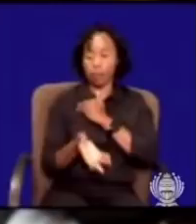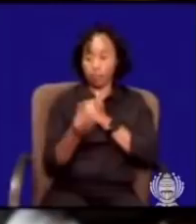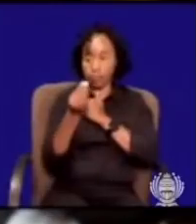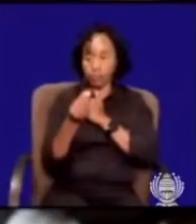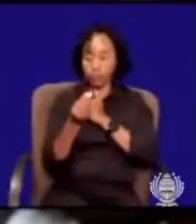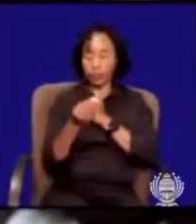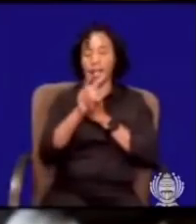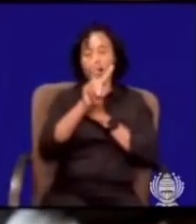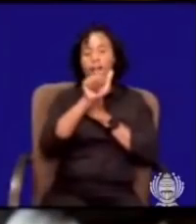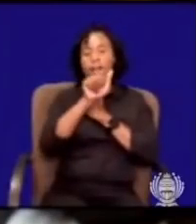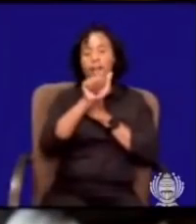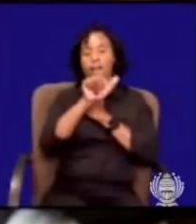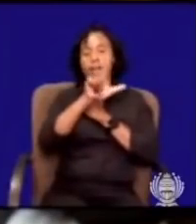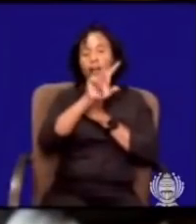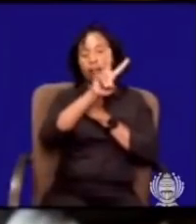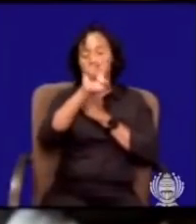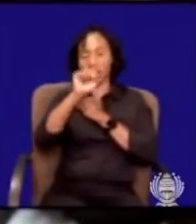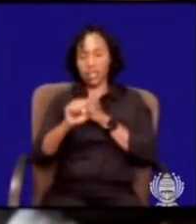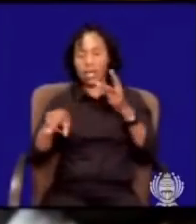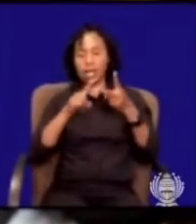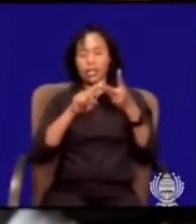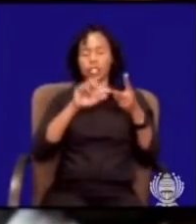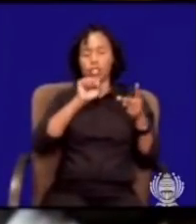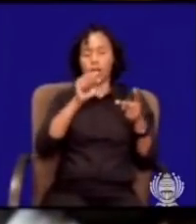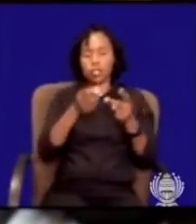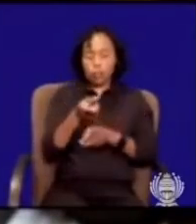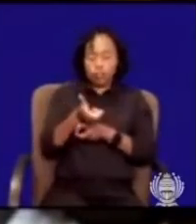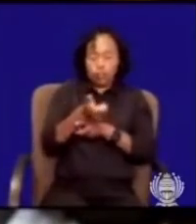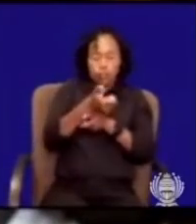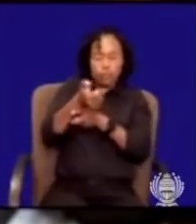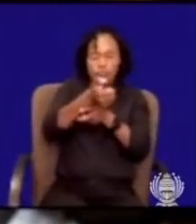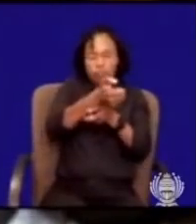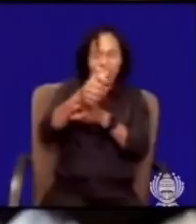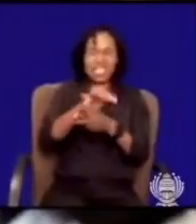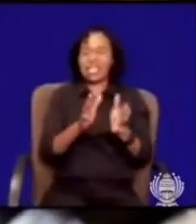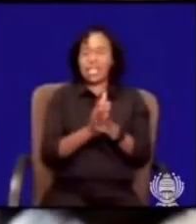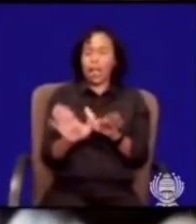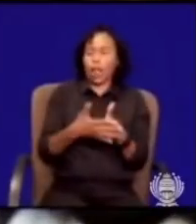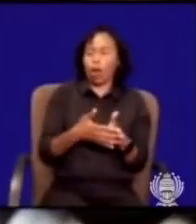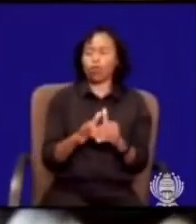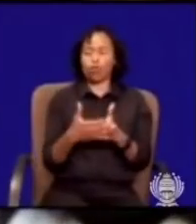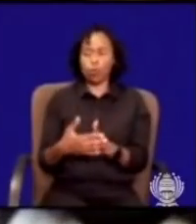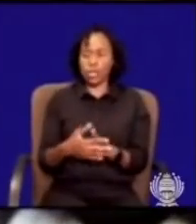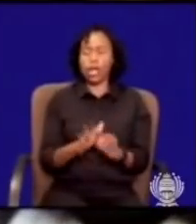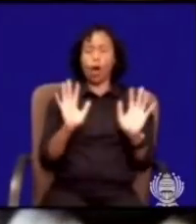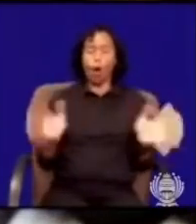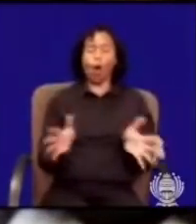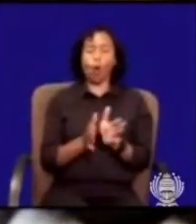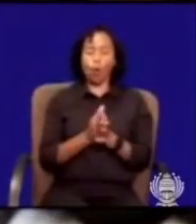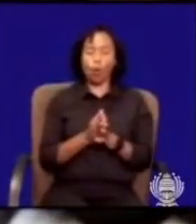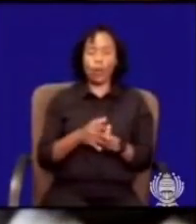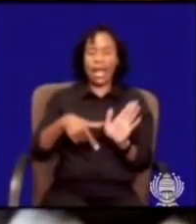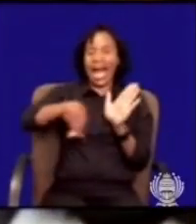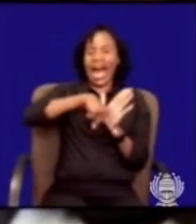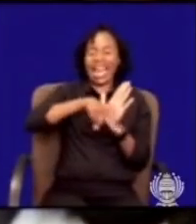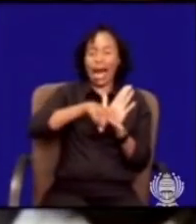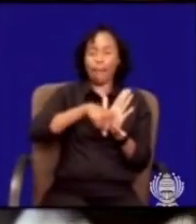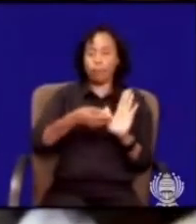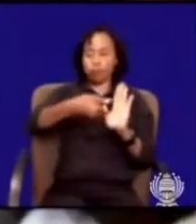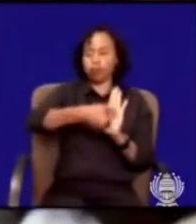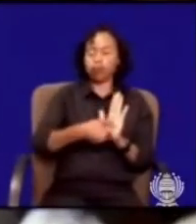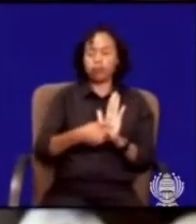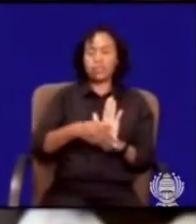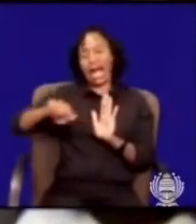for the sprinkler system were closed, that the fire doors were latched open, and that the only alarm that was triggered was in a neighbouring building